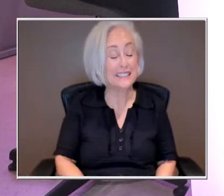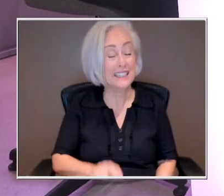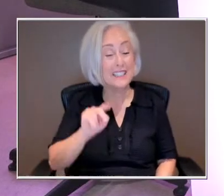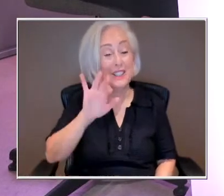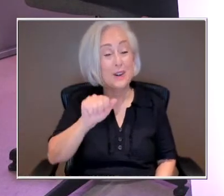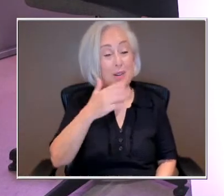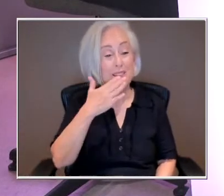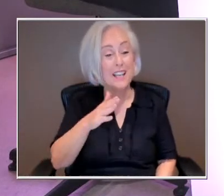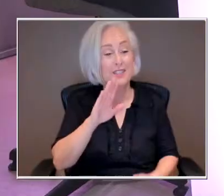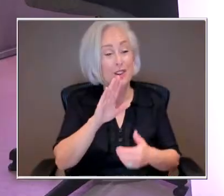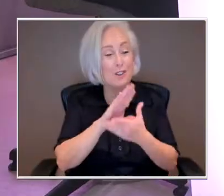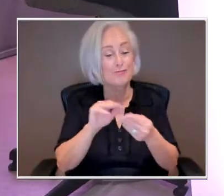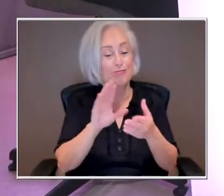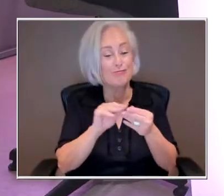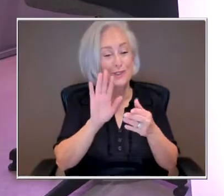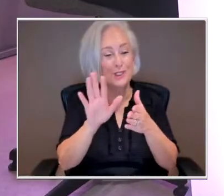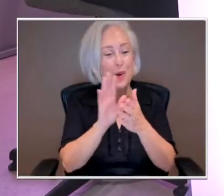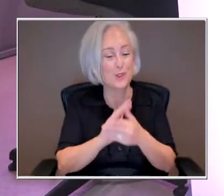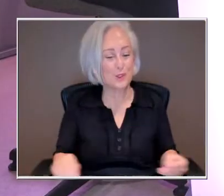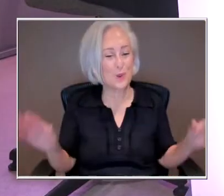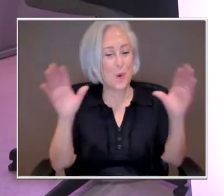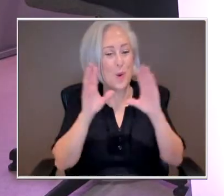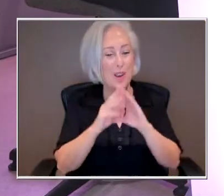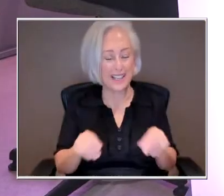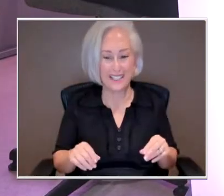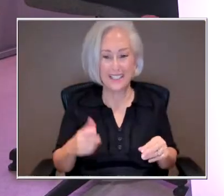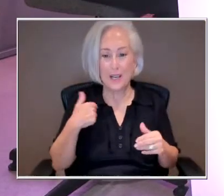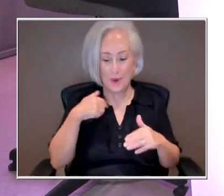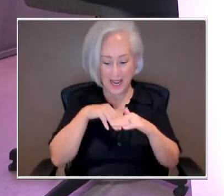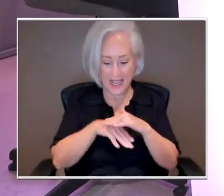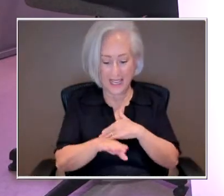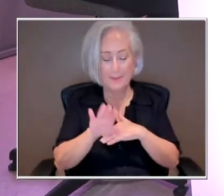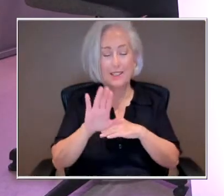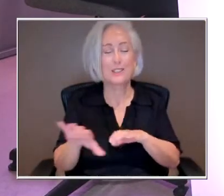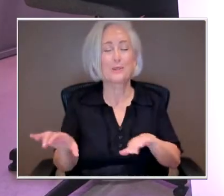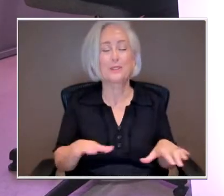journey. I know you were nervous. When I came in, she was doing her breathing exercises.